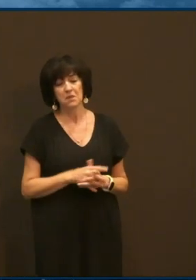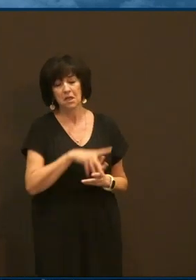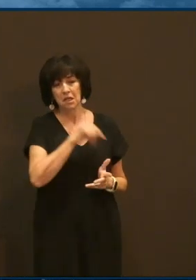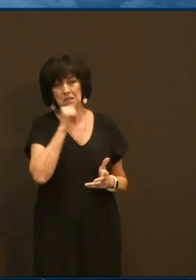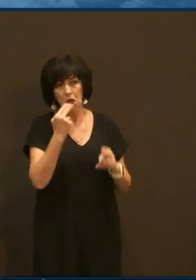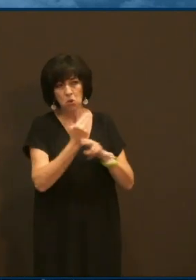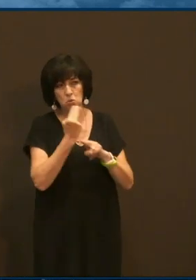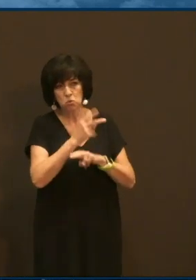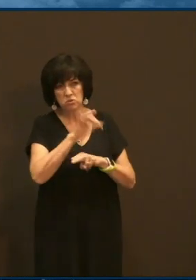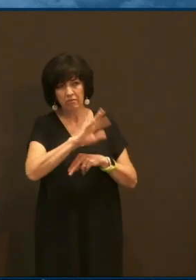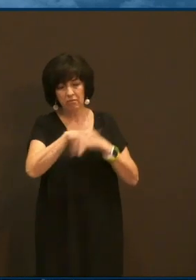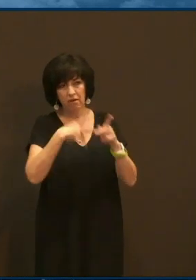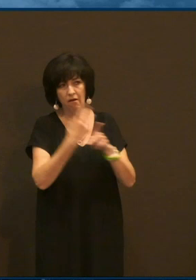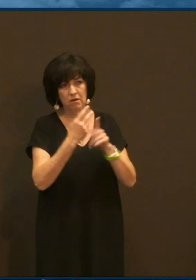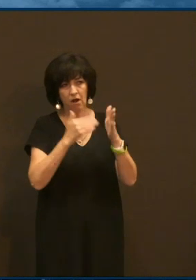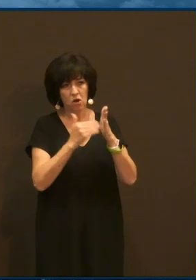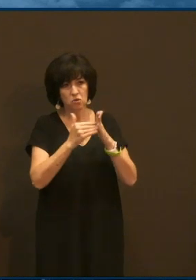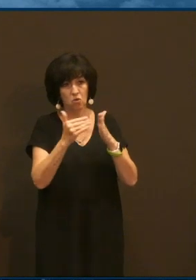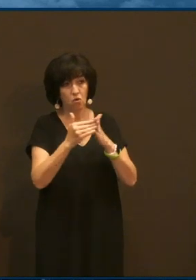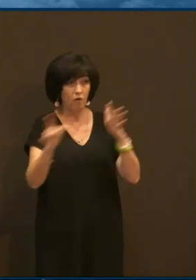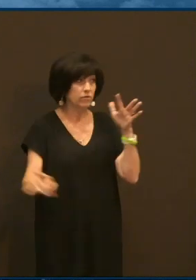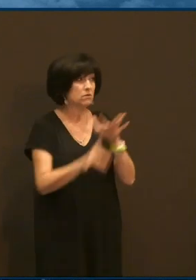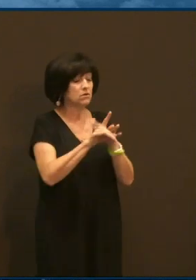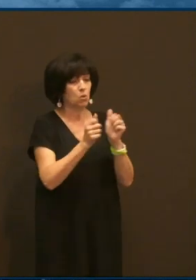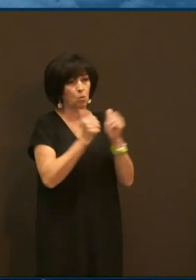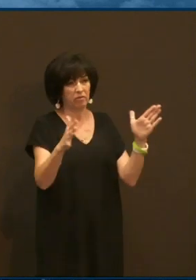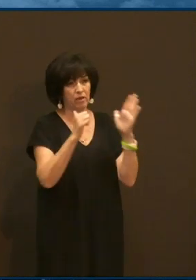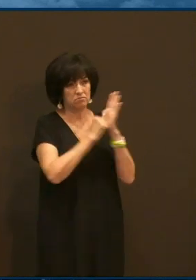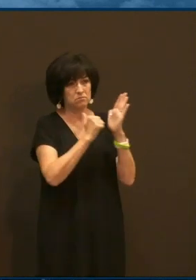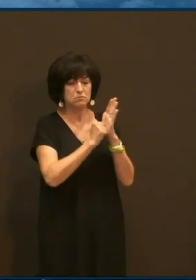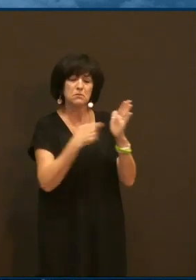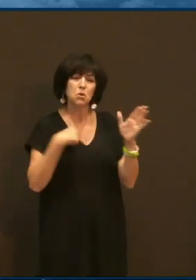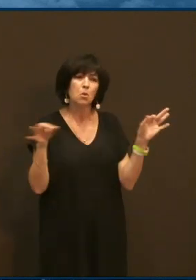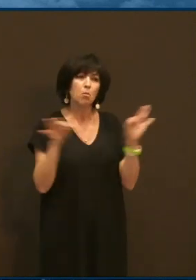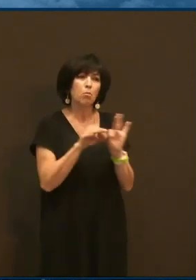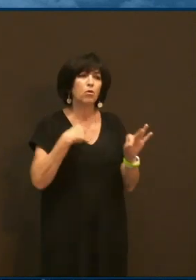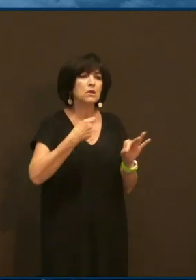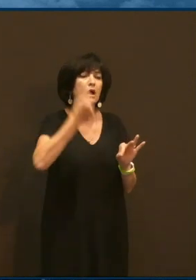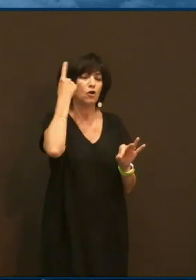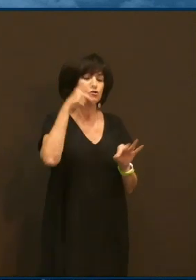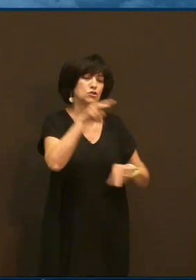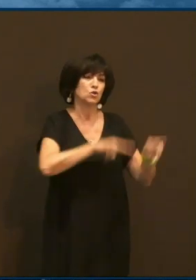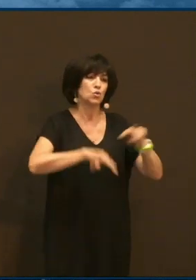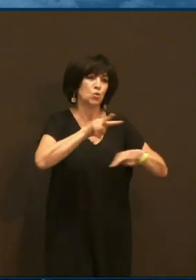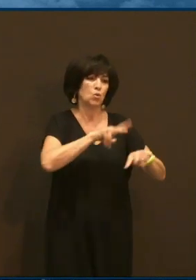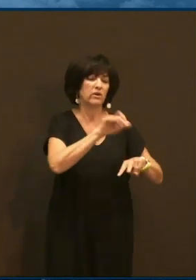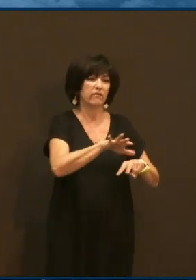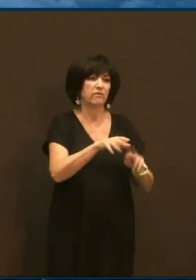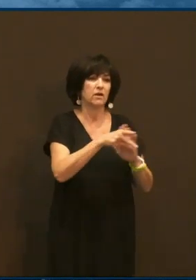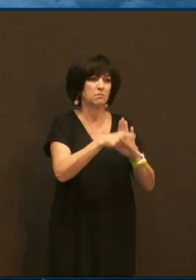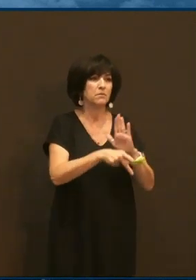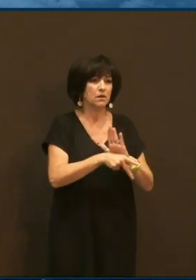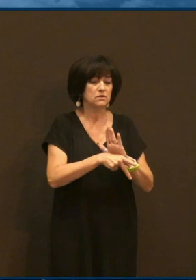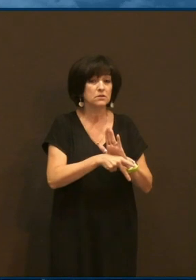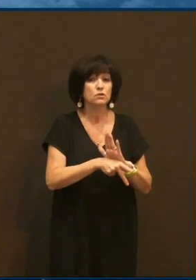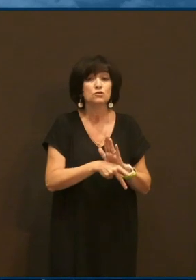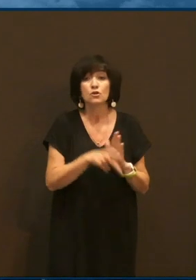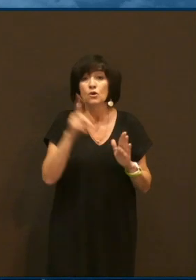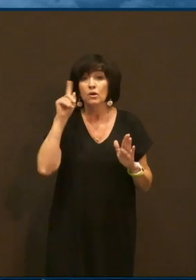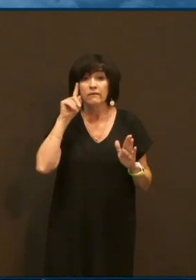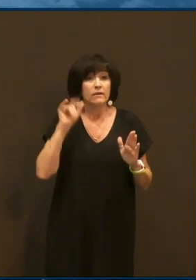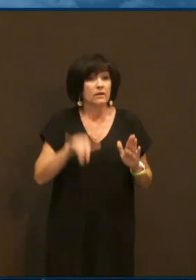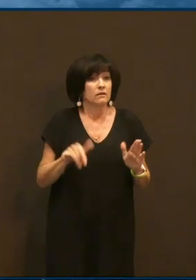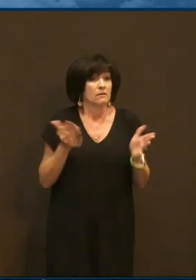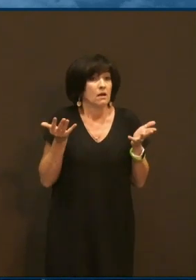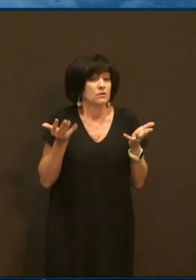at all, but something that's important to take a look at. So I think that's all with respect to the questions. Again,